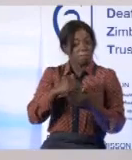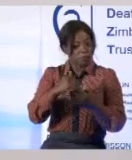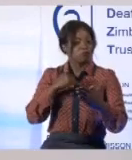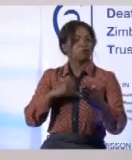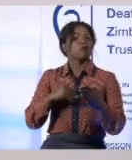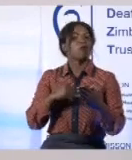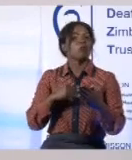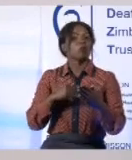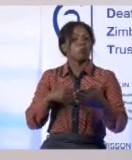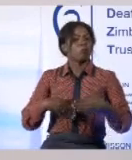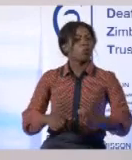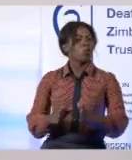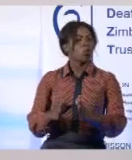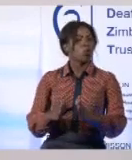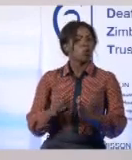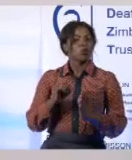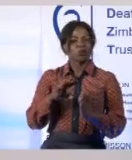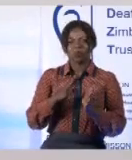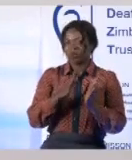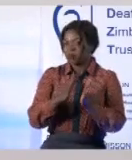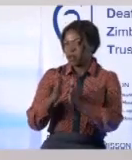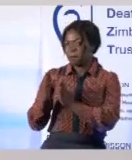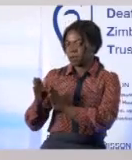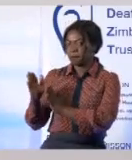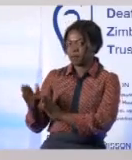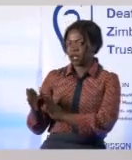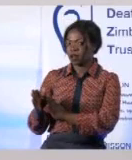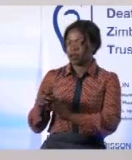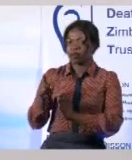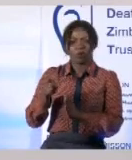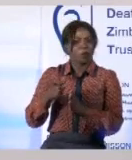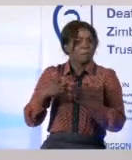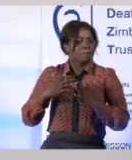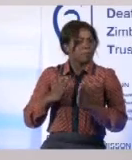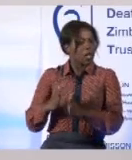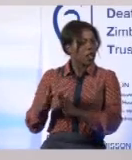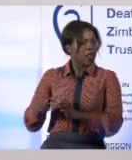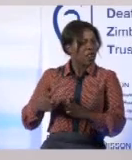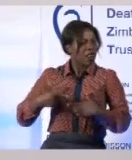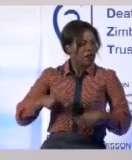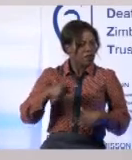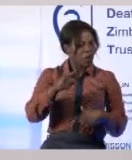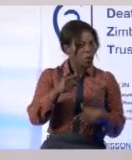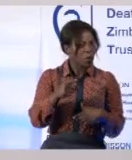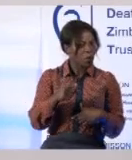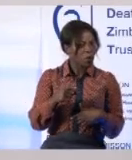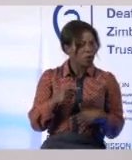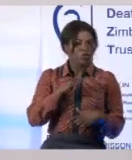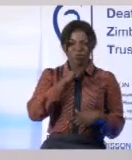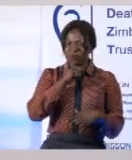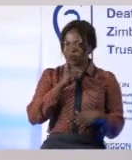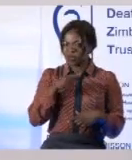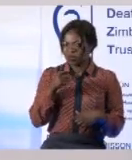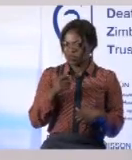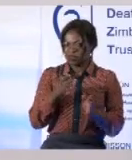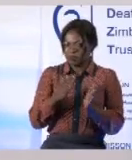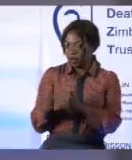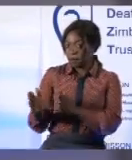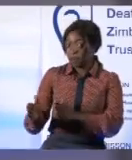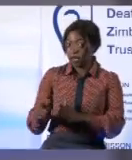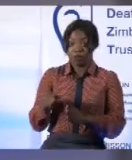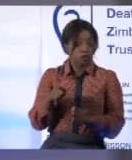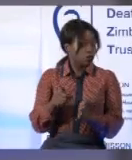think that when He was planning plans for you and setting out what your life would be, do you think that He had this as part of the plan?